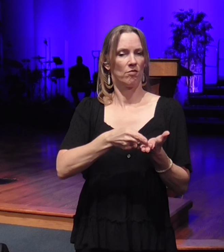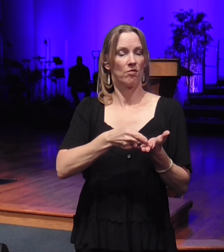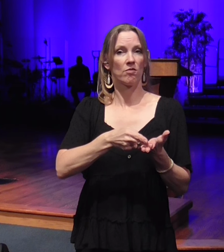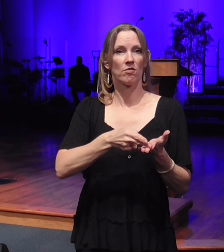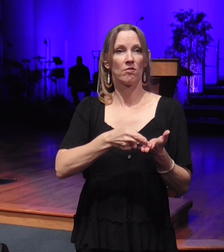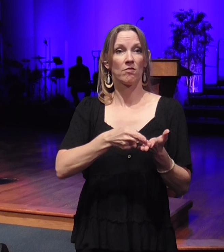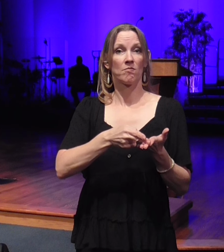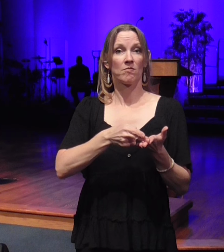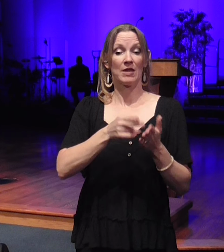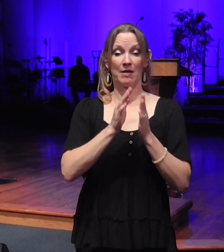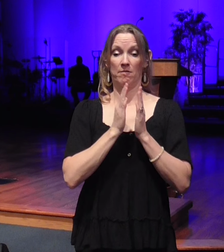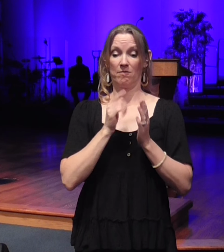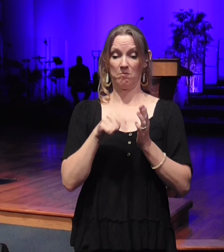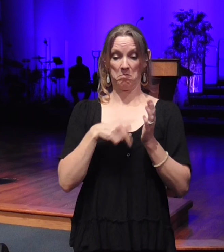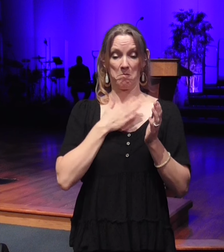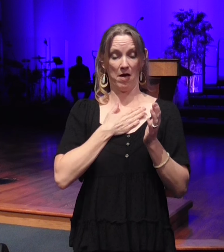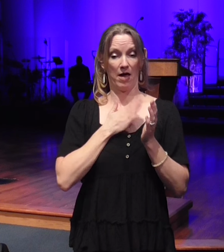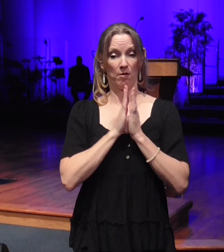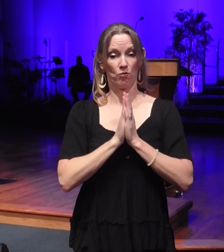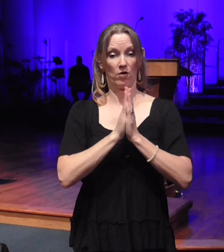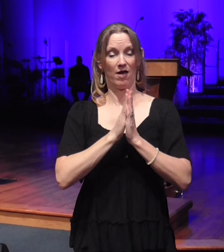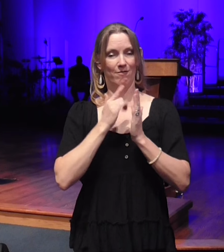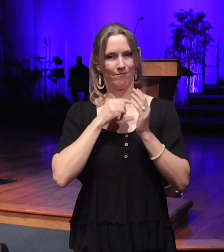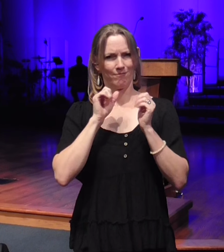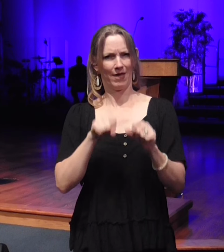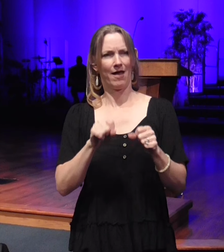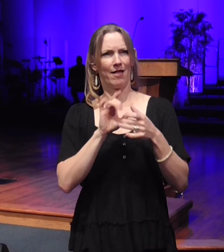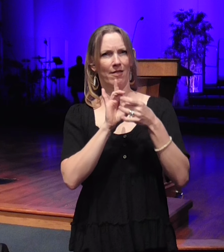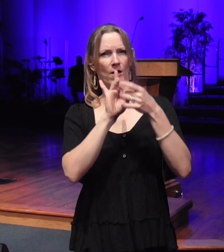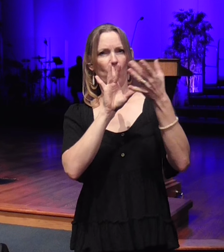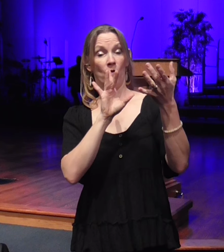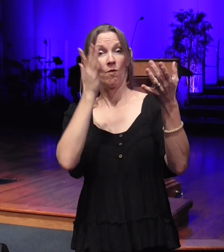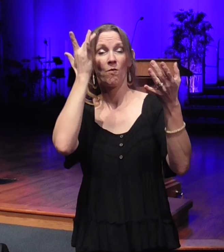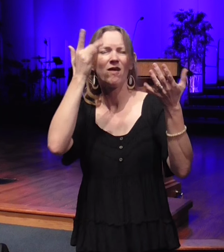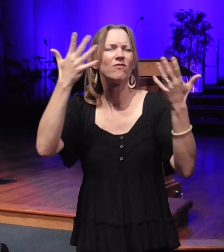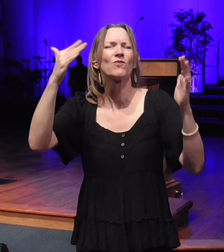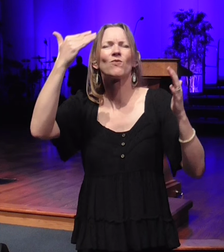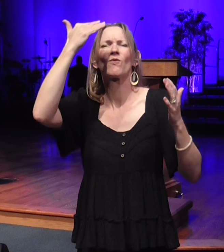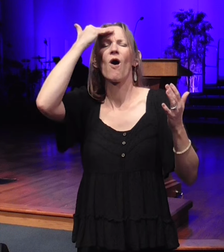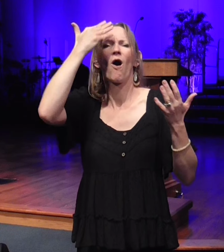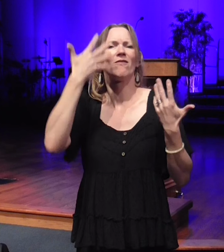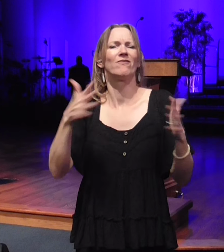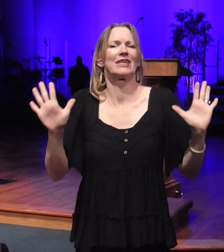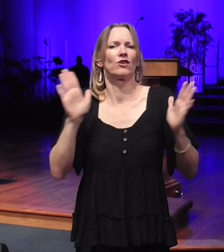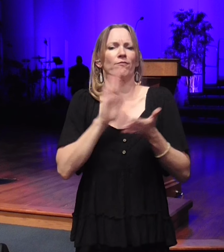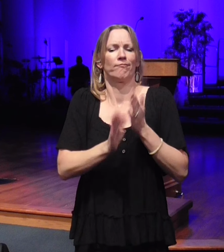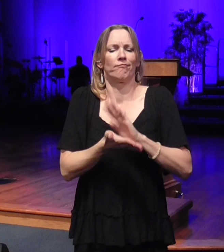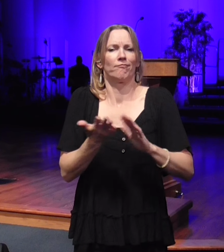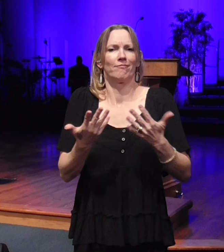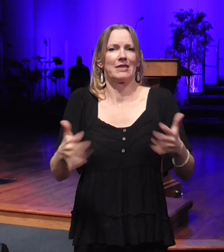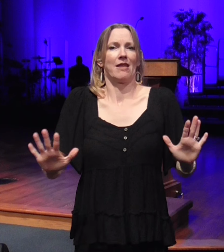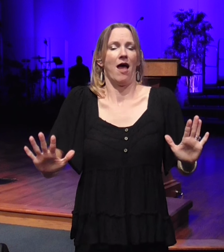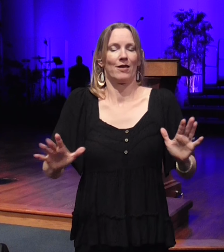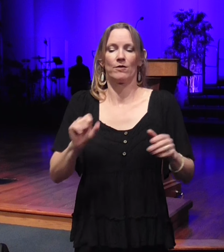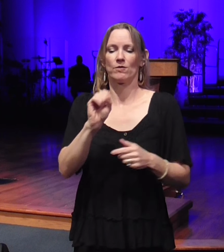So I can let this prayer go now, knowing it is done, and so it